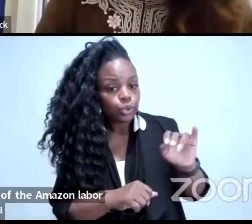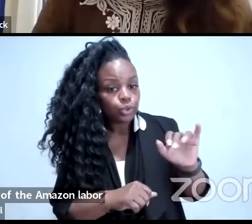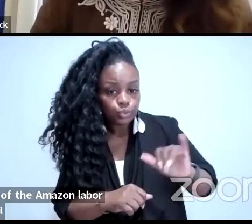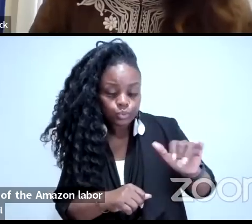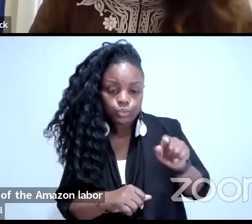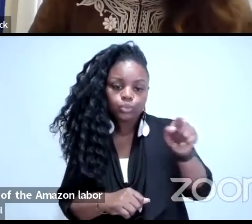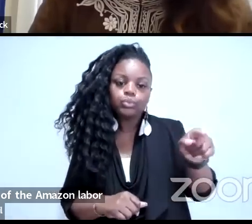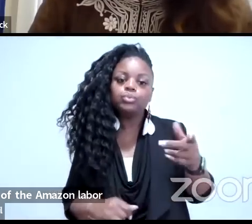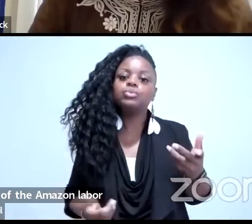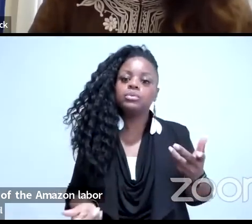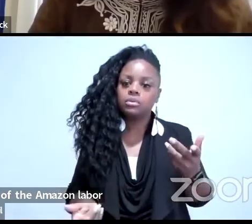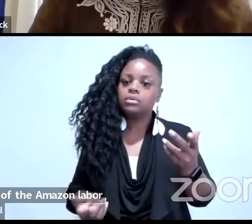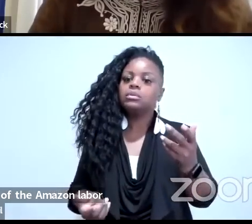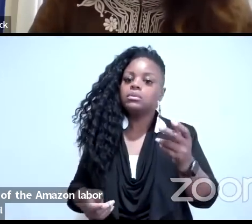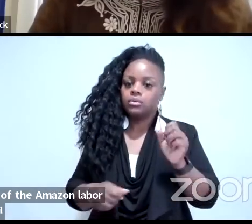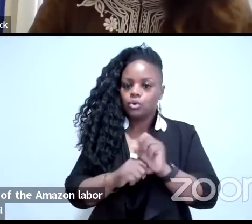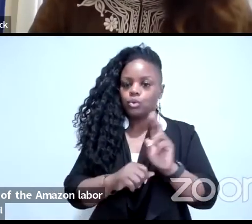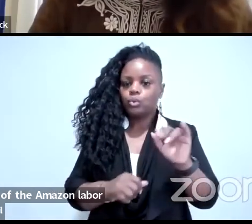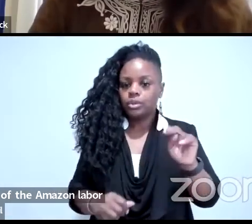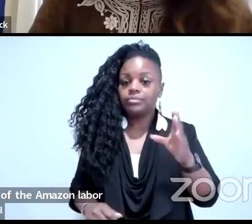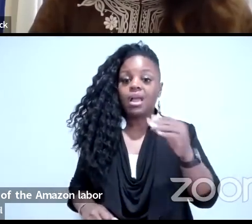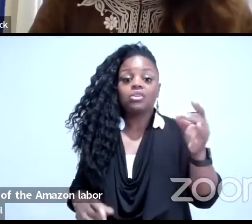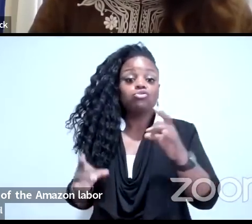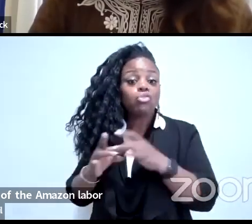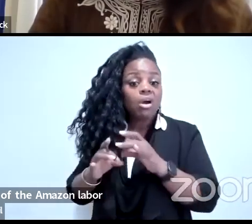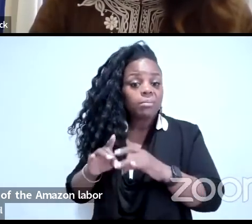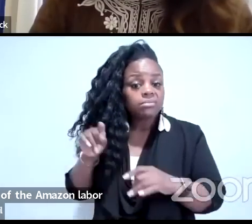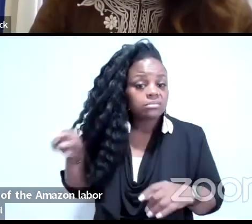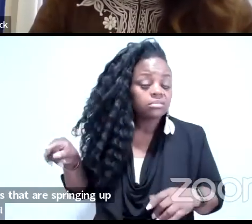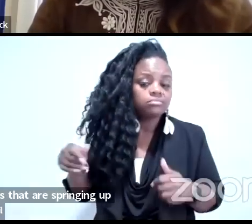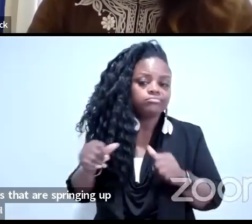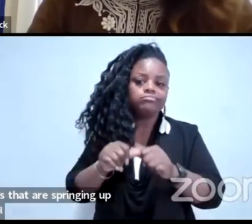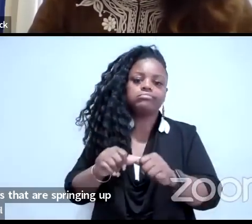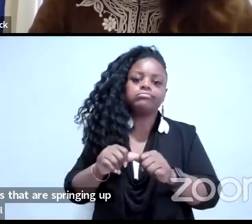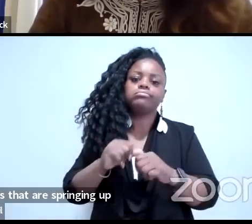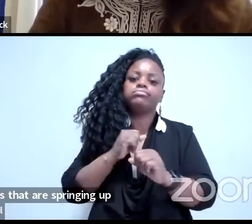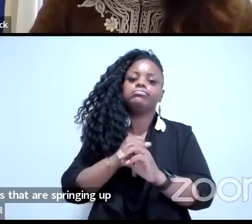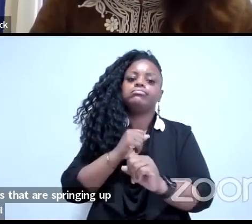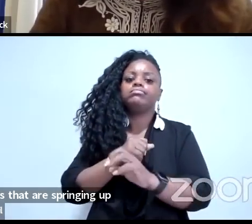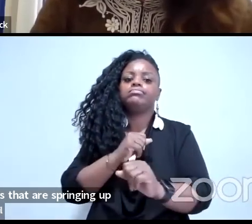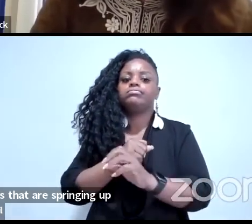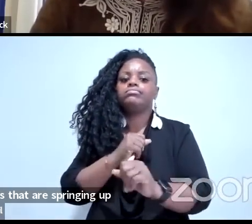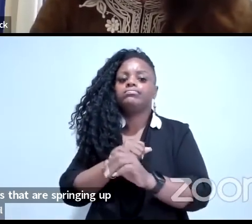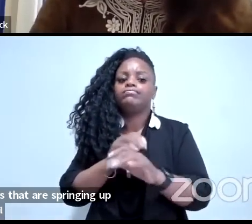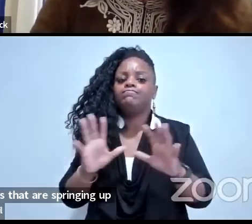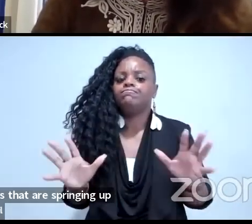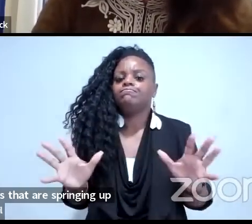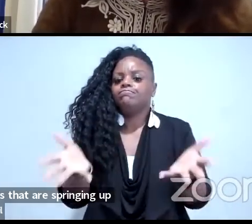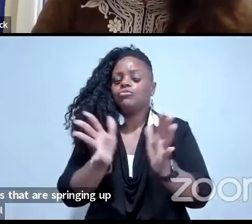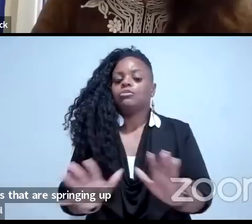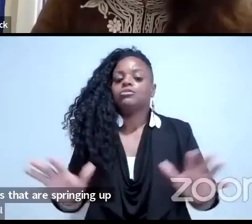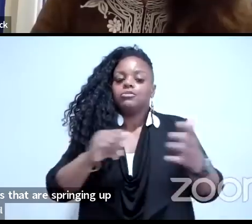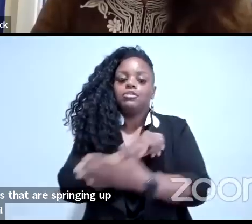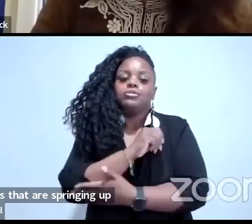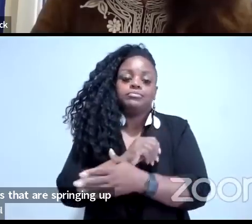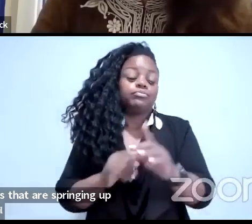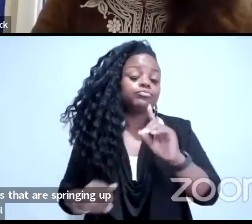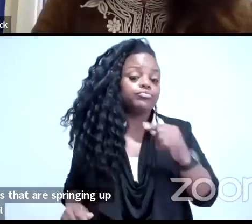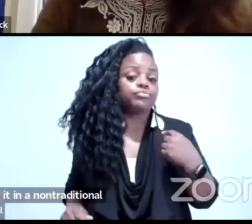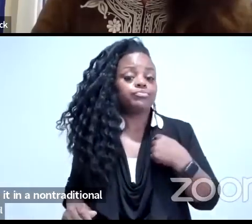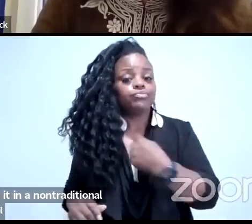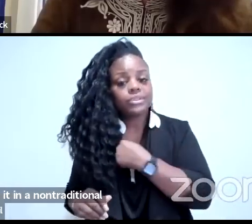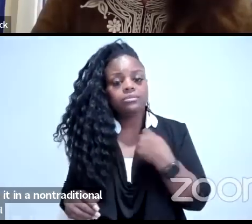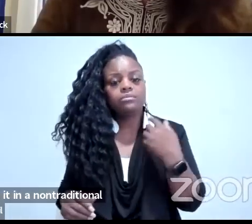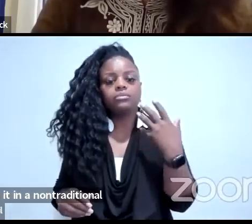country, because we're going at it in a non-traditional style. This is a new style of